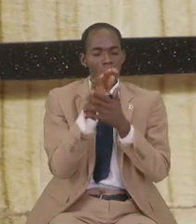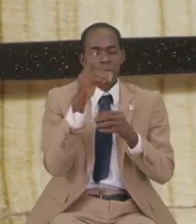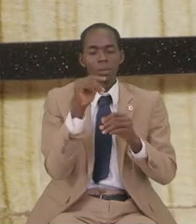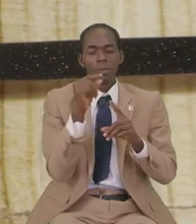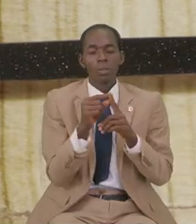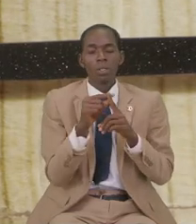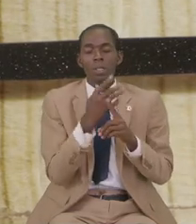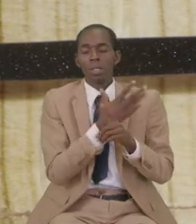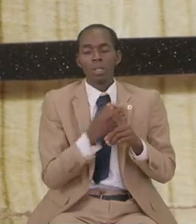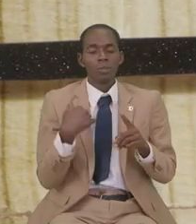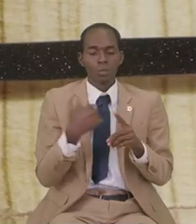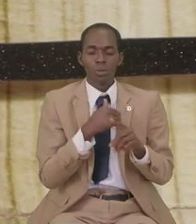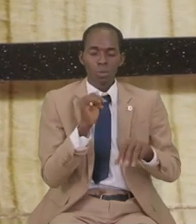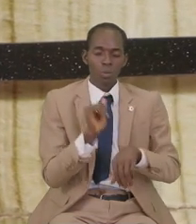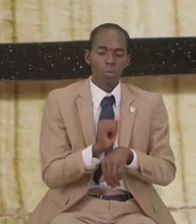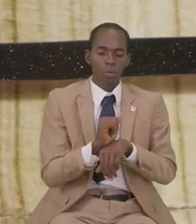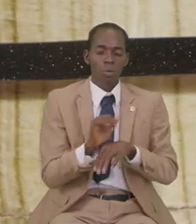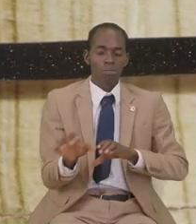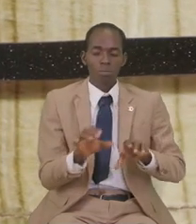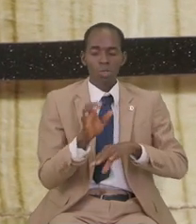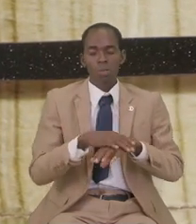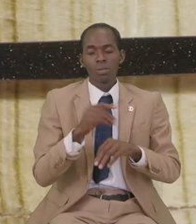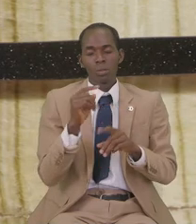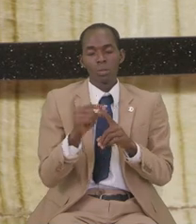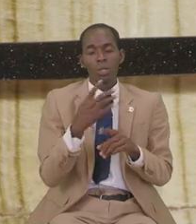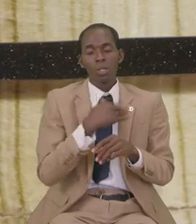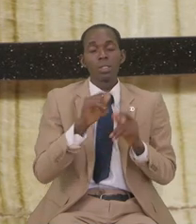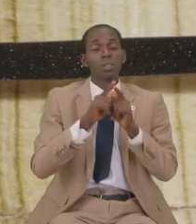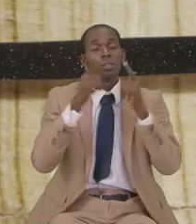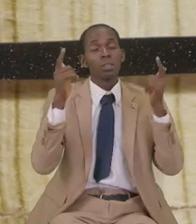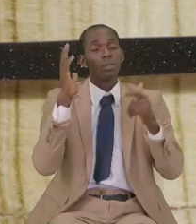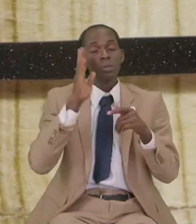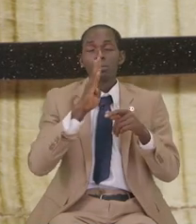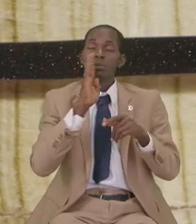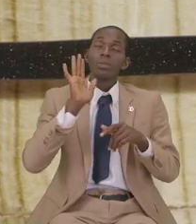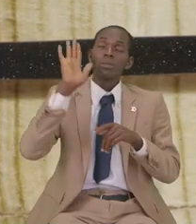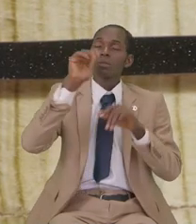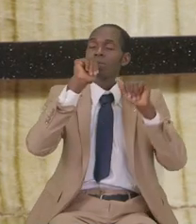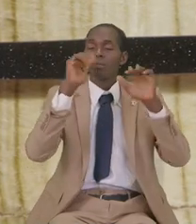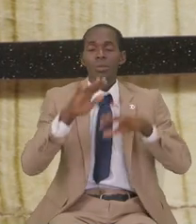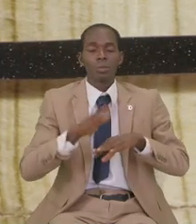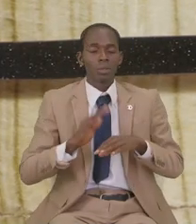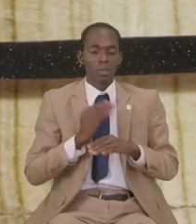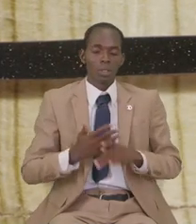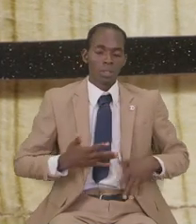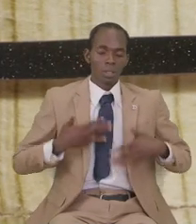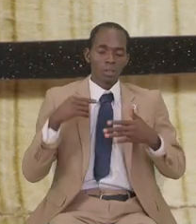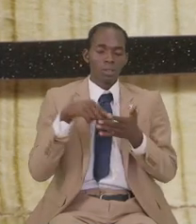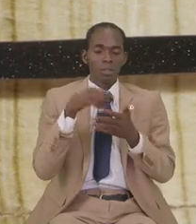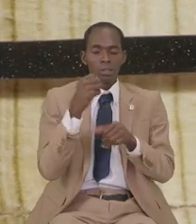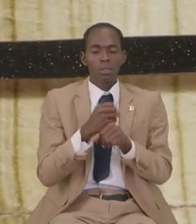word, and then we act on the word, and great will be your blessing upon our lives this year